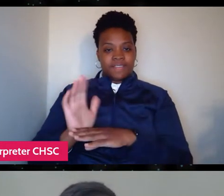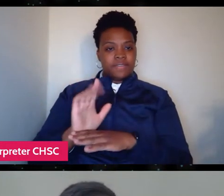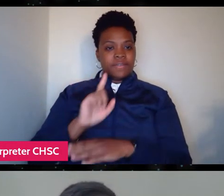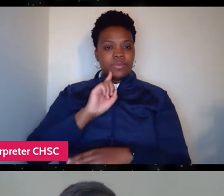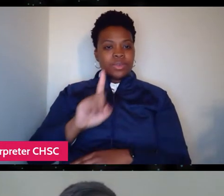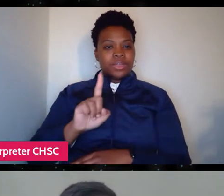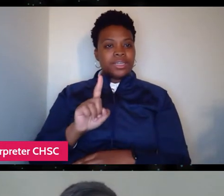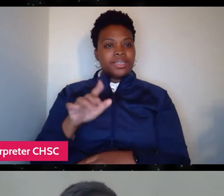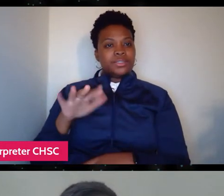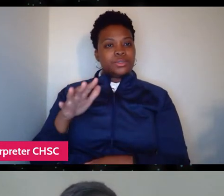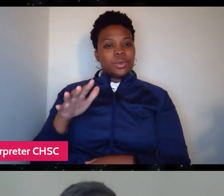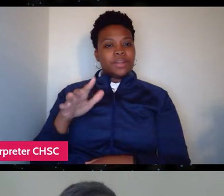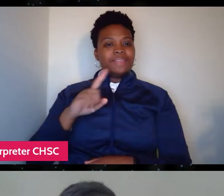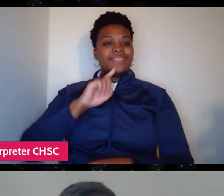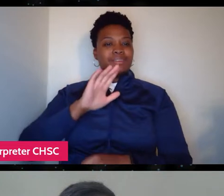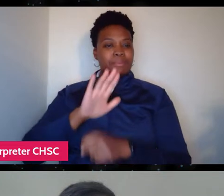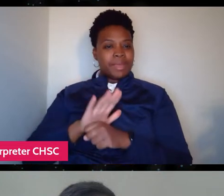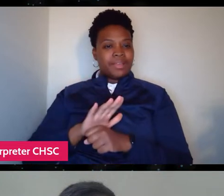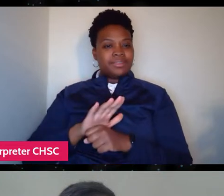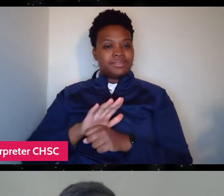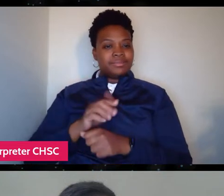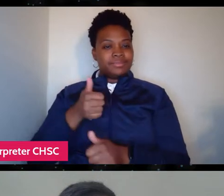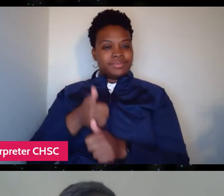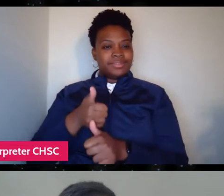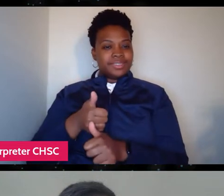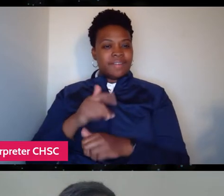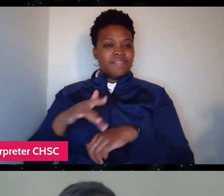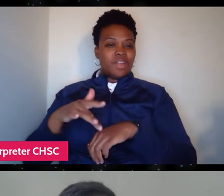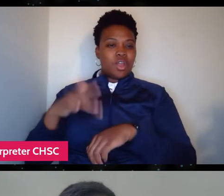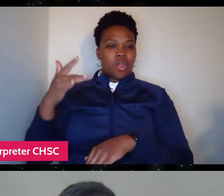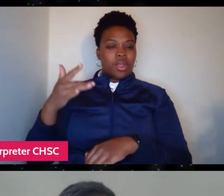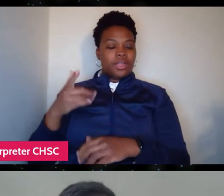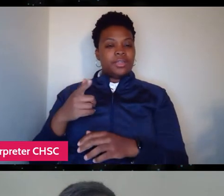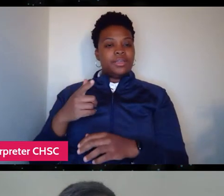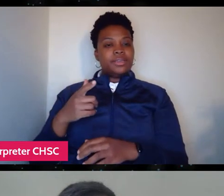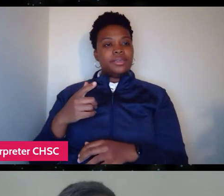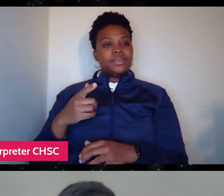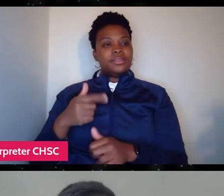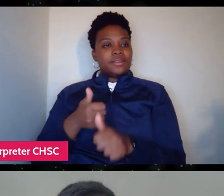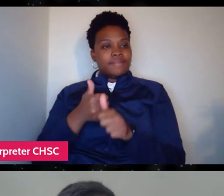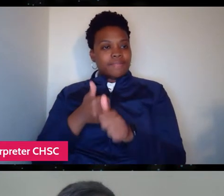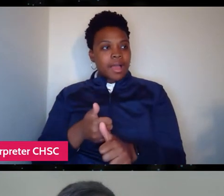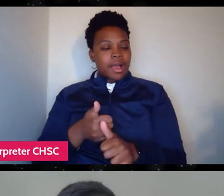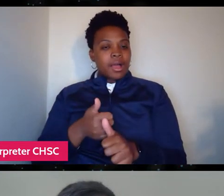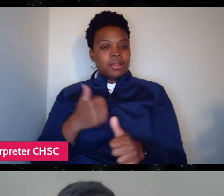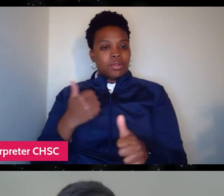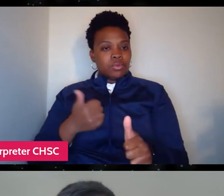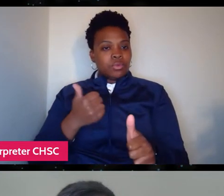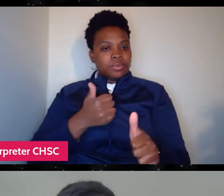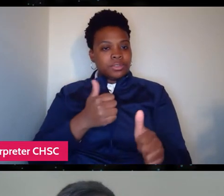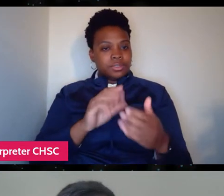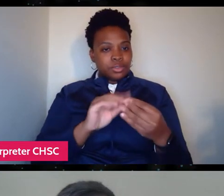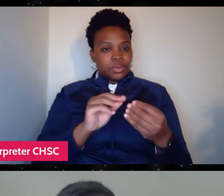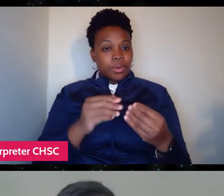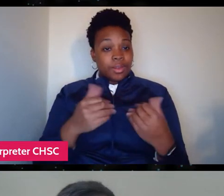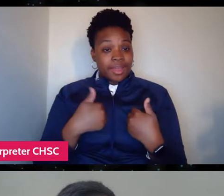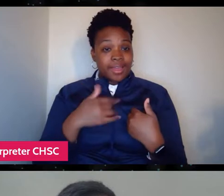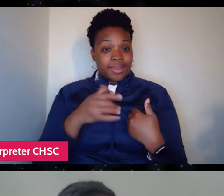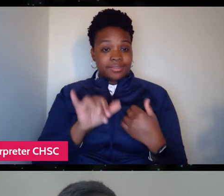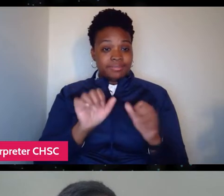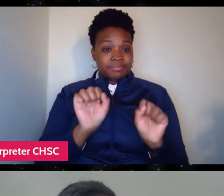sort of commit myself early on to following a story that had that